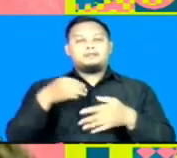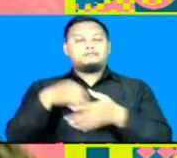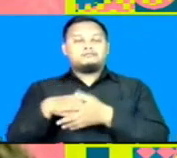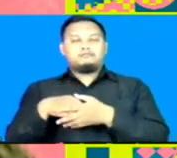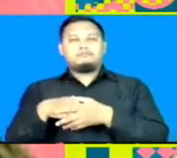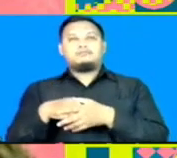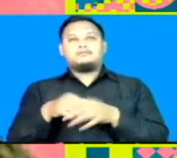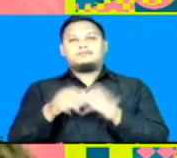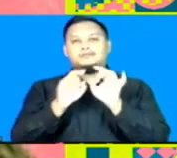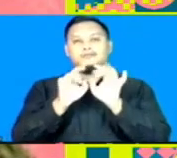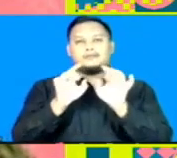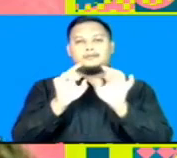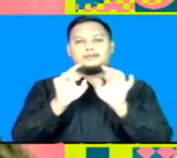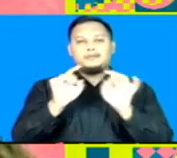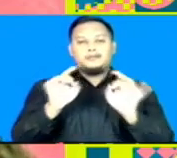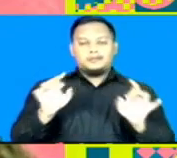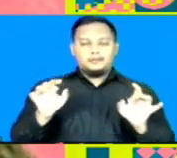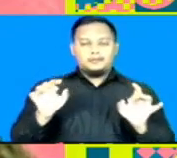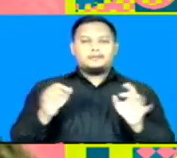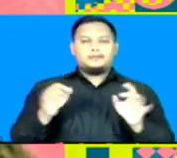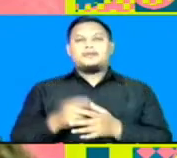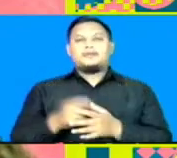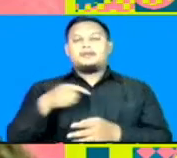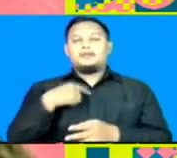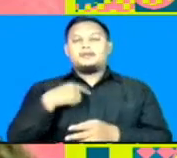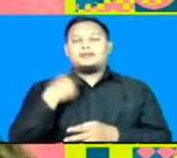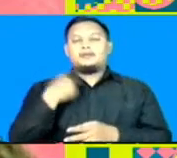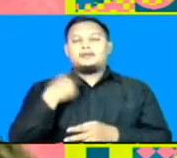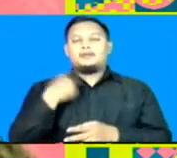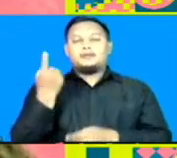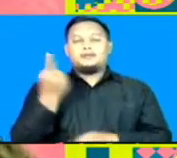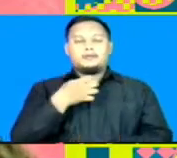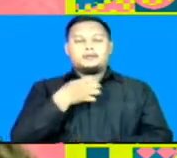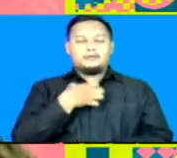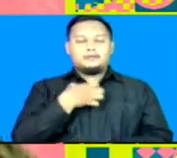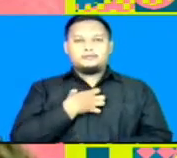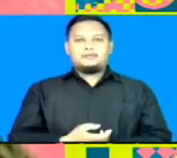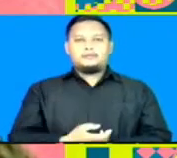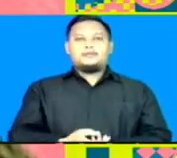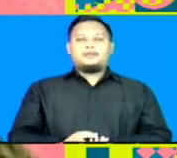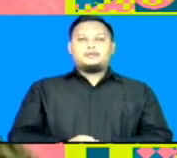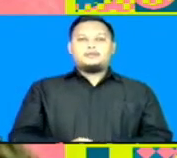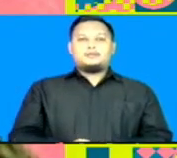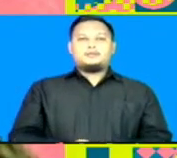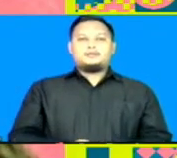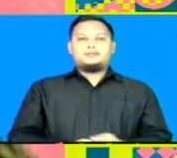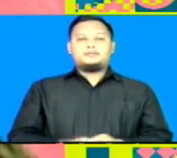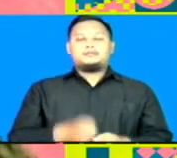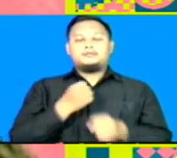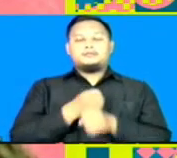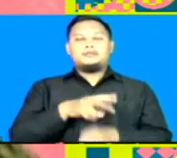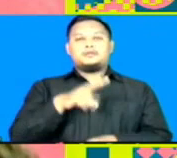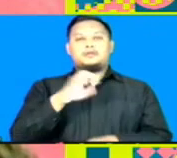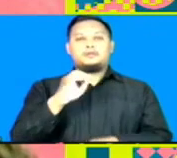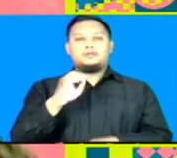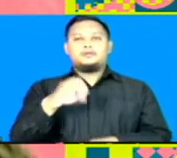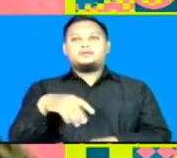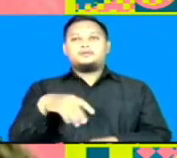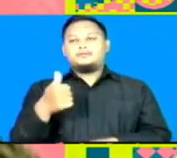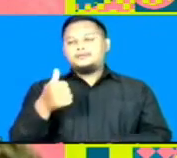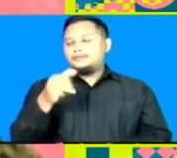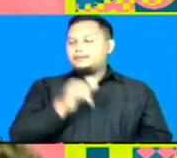DWG could unite G20 members in addressing development challenges together and fulfilling a sustainable world